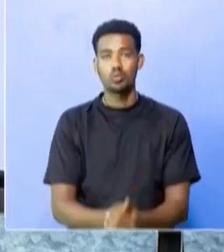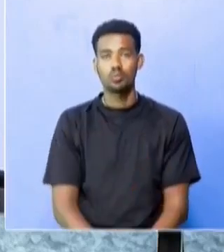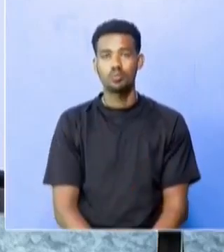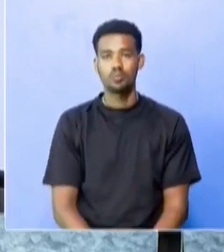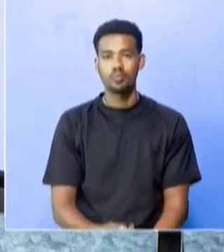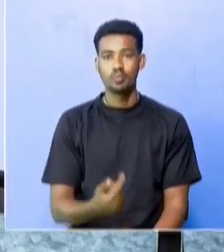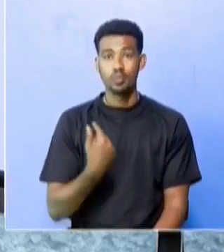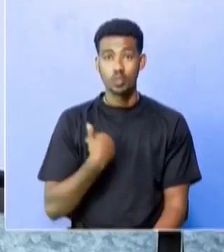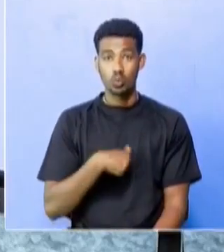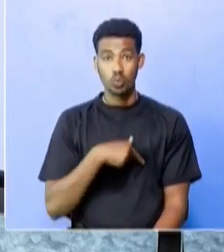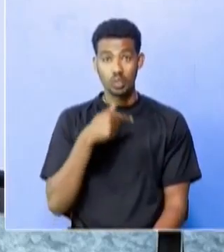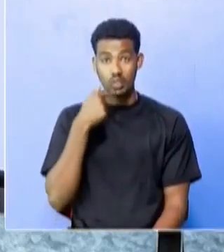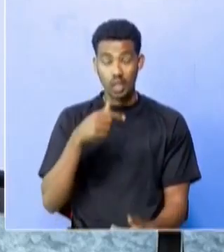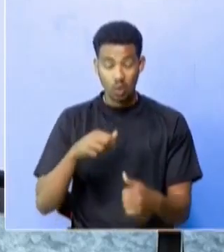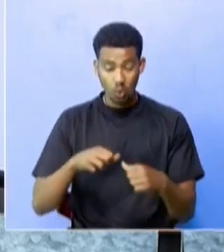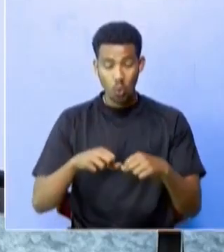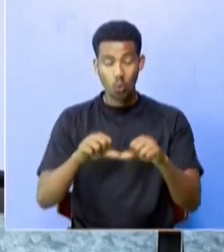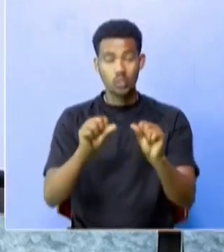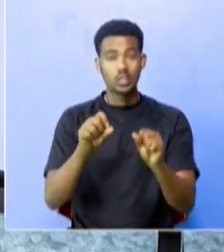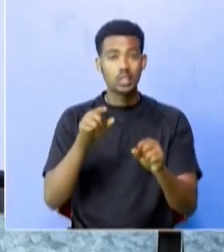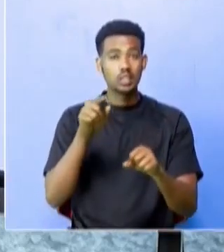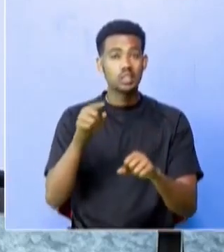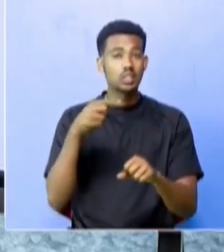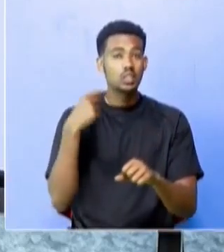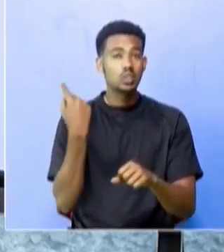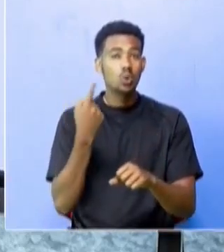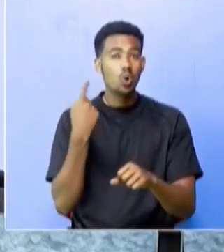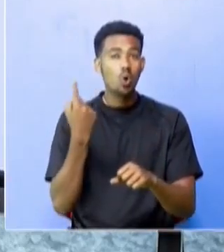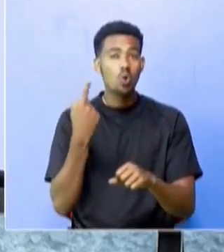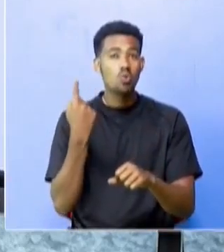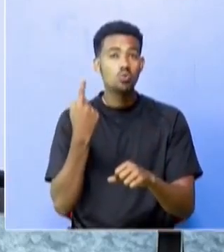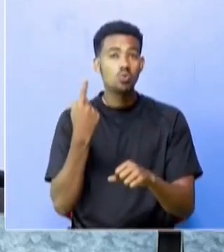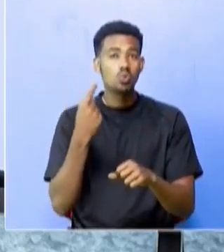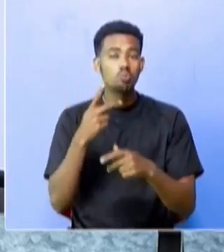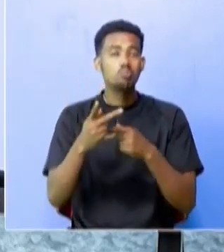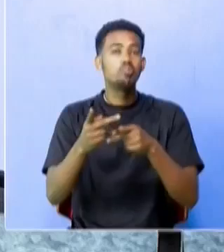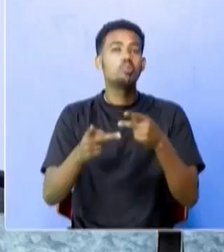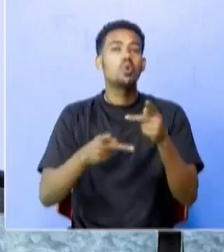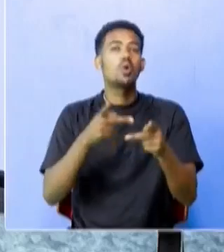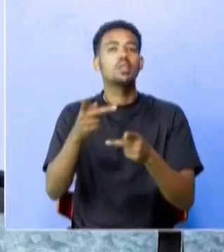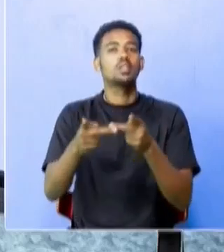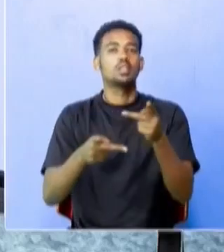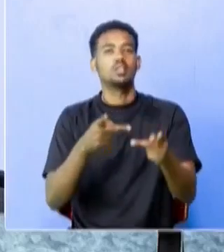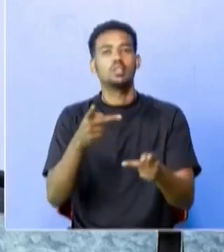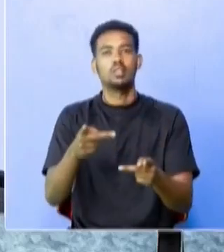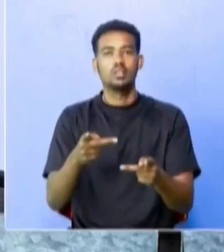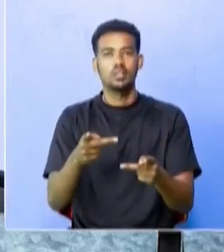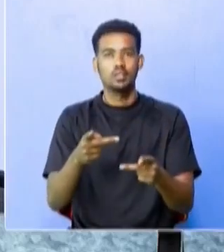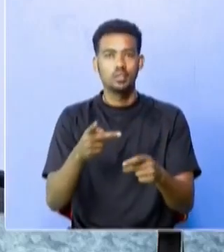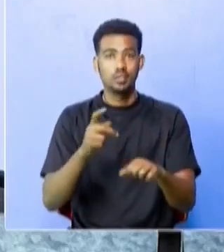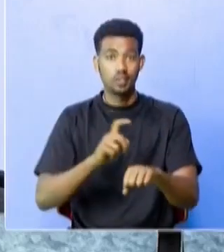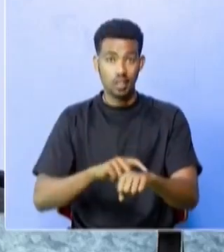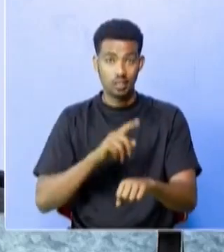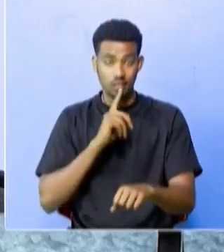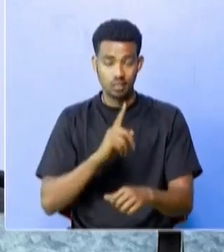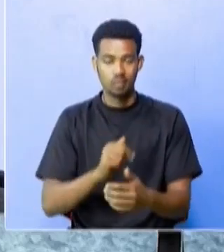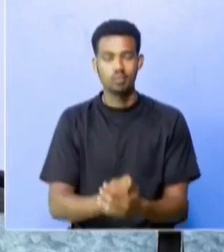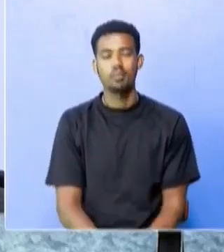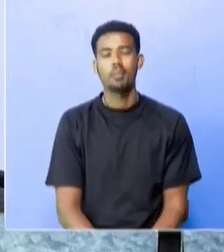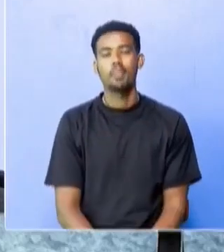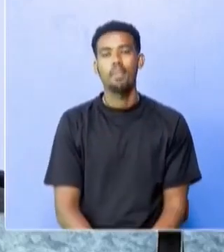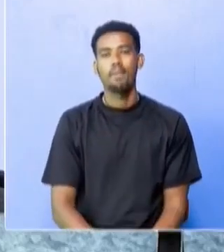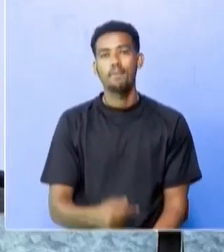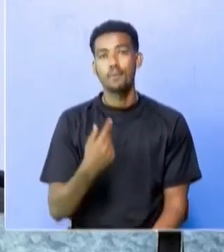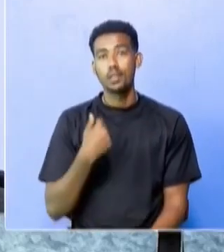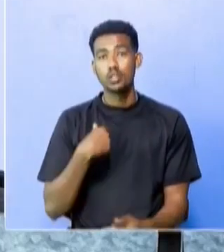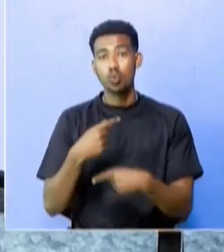say continuous tense, it's also called progressive tense. So when we say progressive, it's going